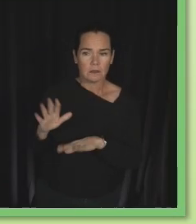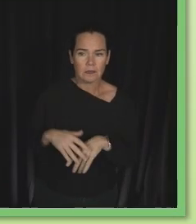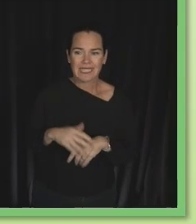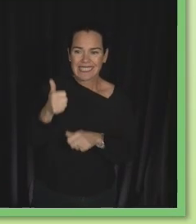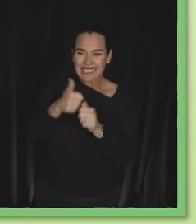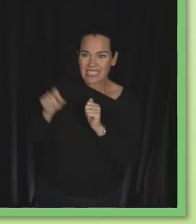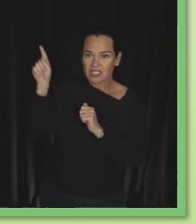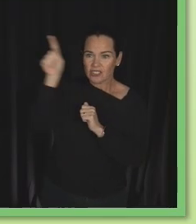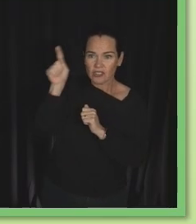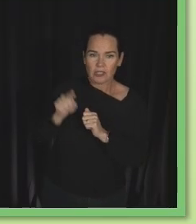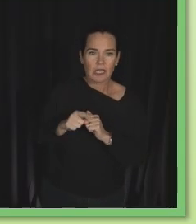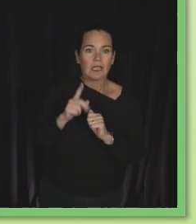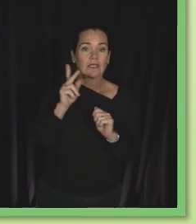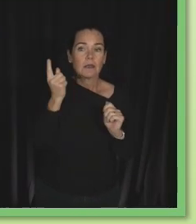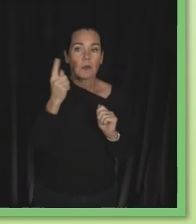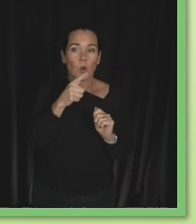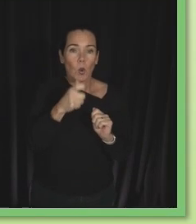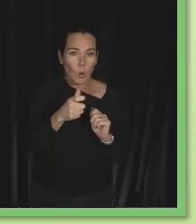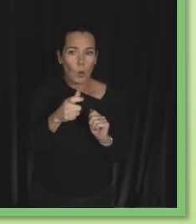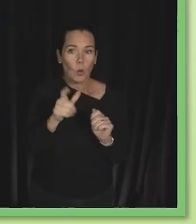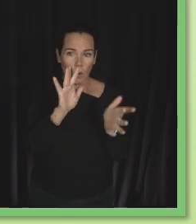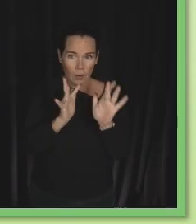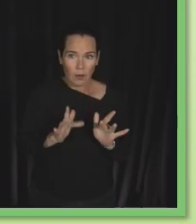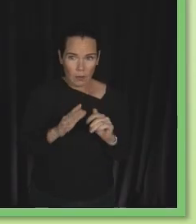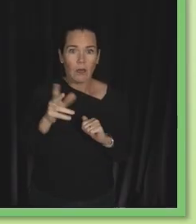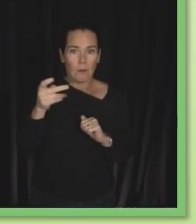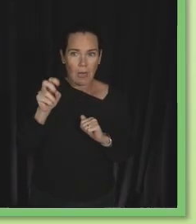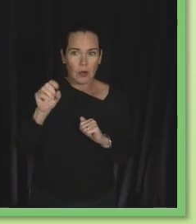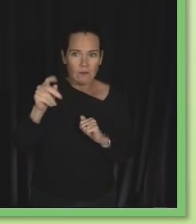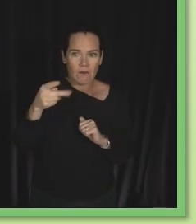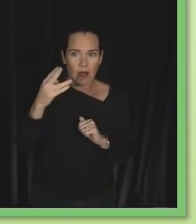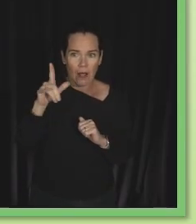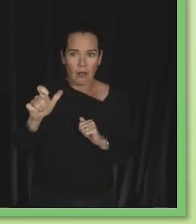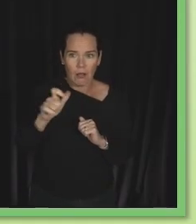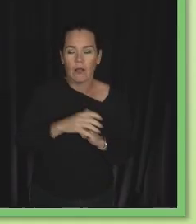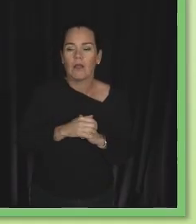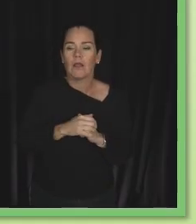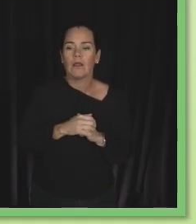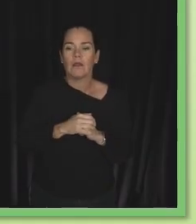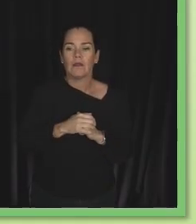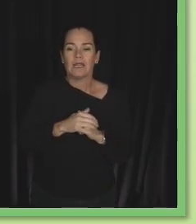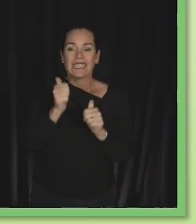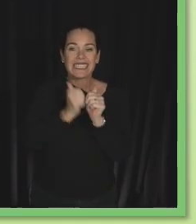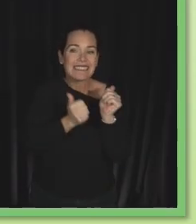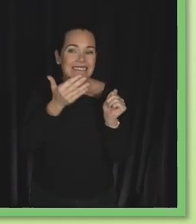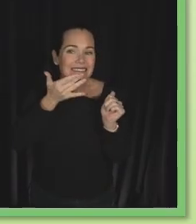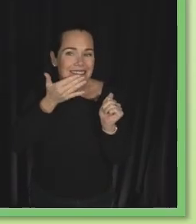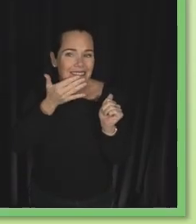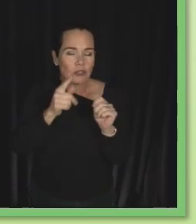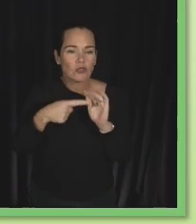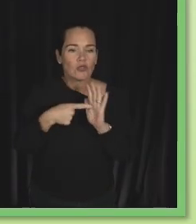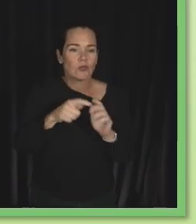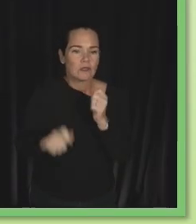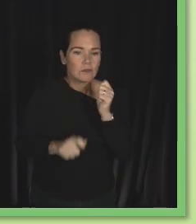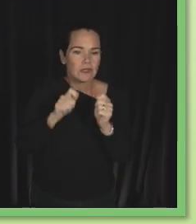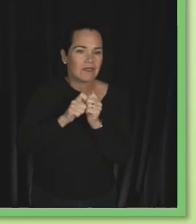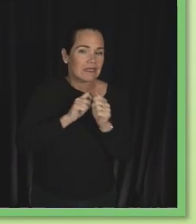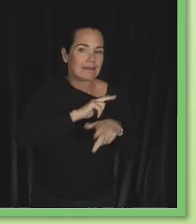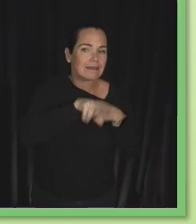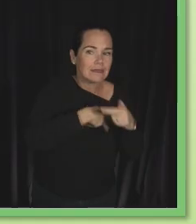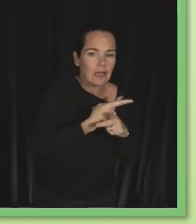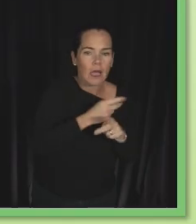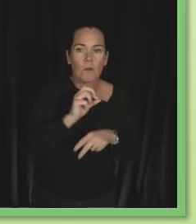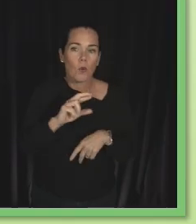offender. Each color represents a type or an app